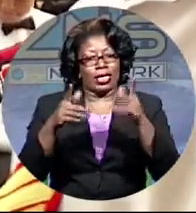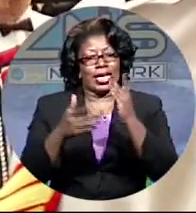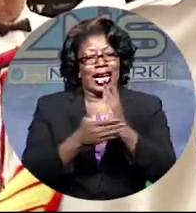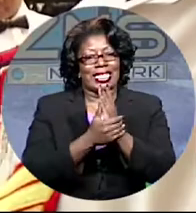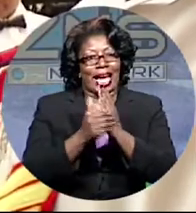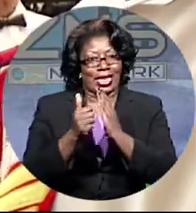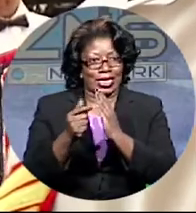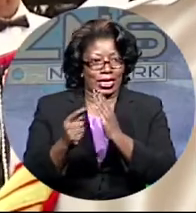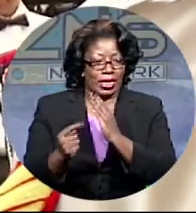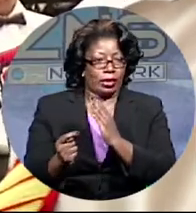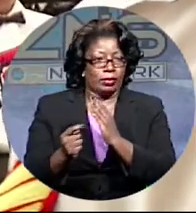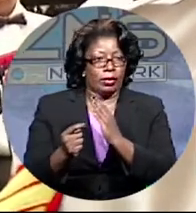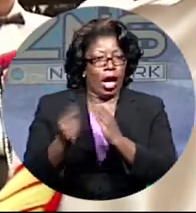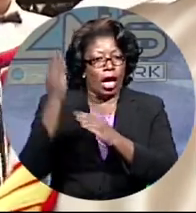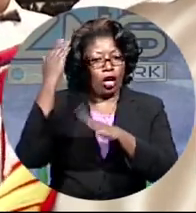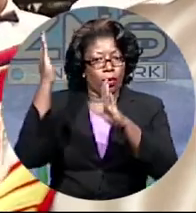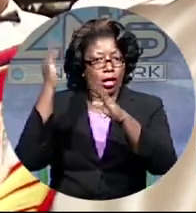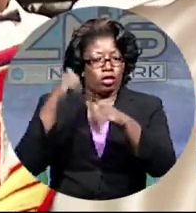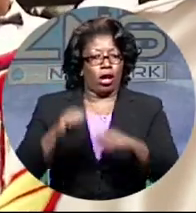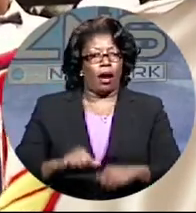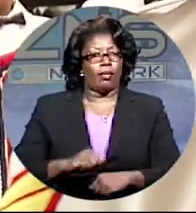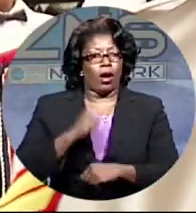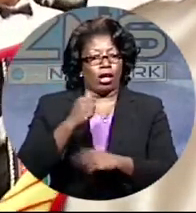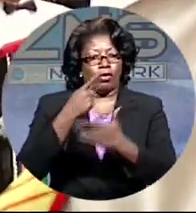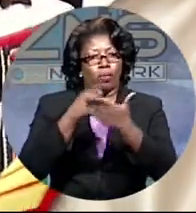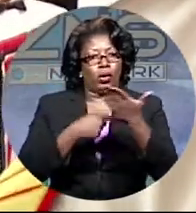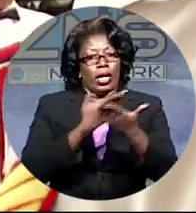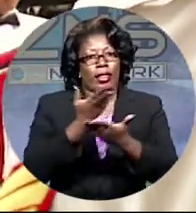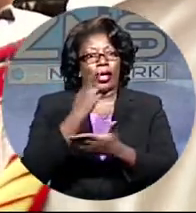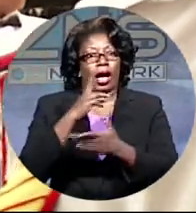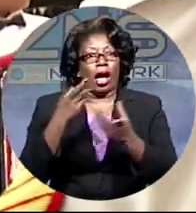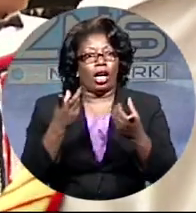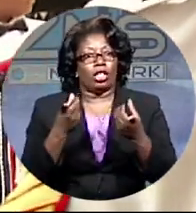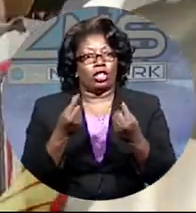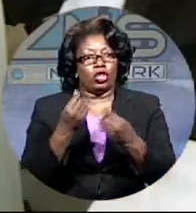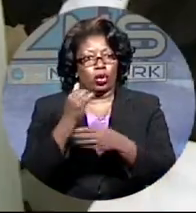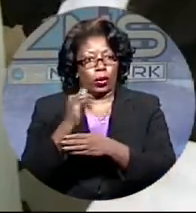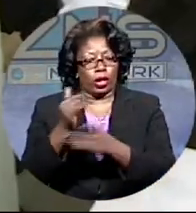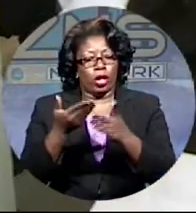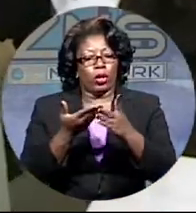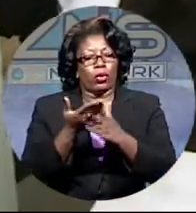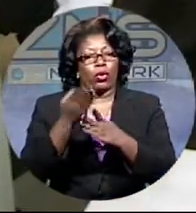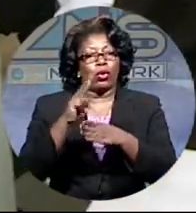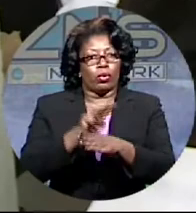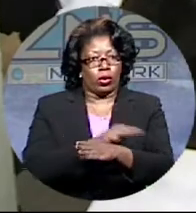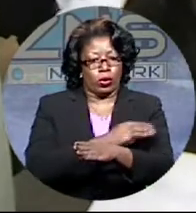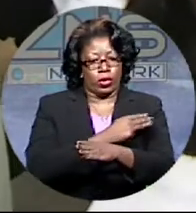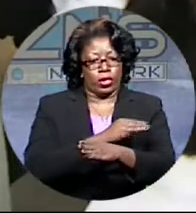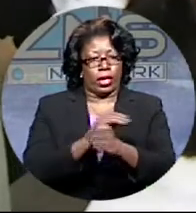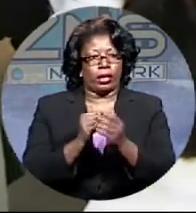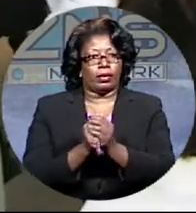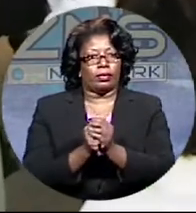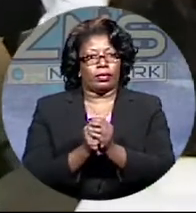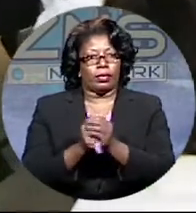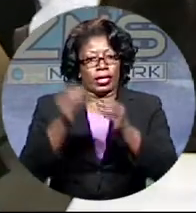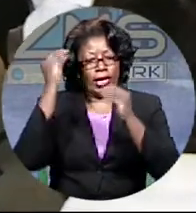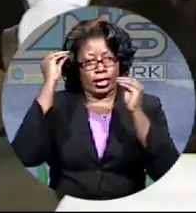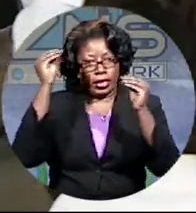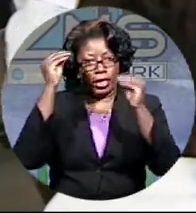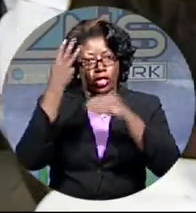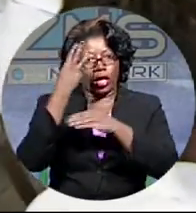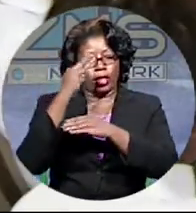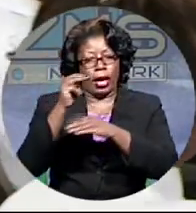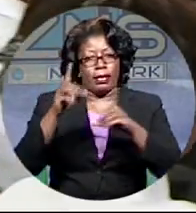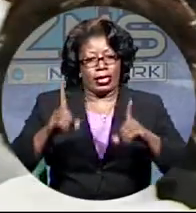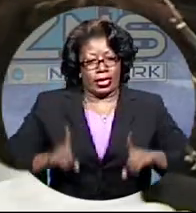talented, and I just hope the country is extremely proud of what they're doing through the mechanism of music. Band participation teaches these young musicians all about